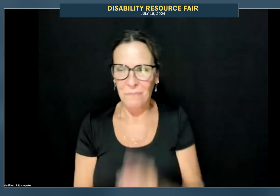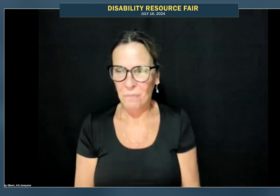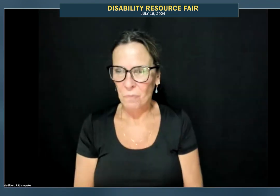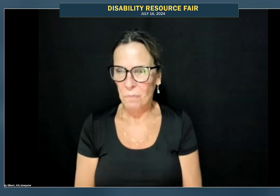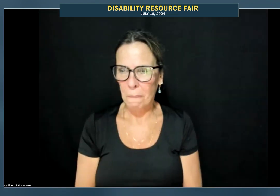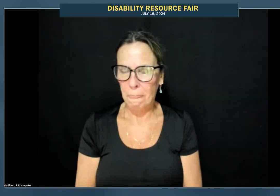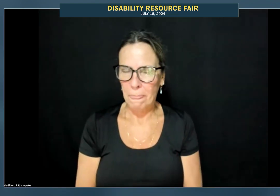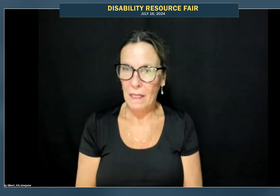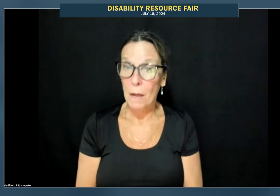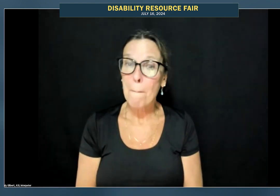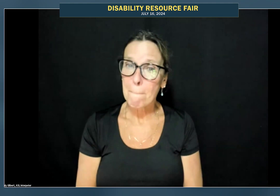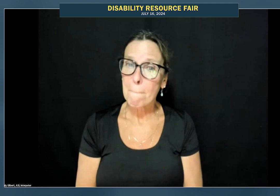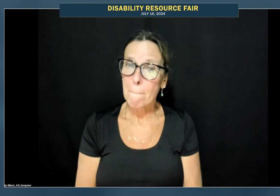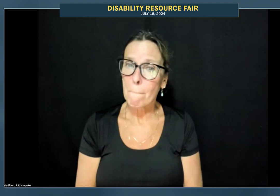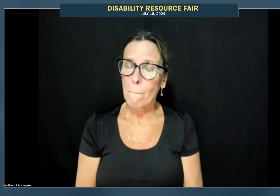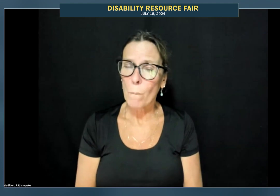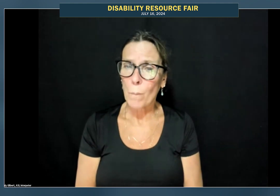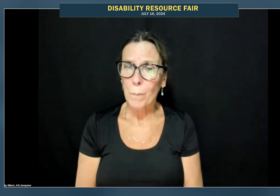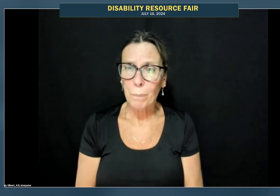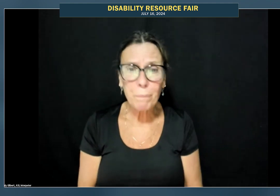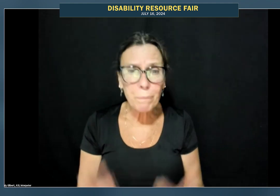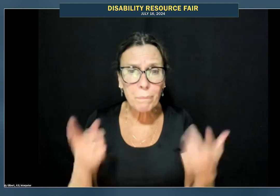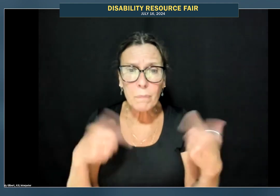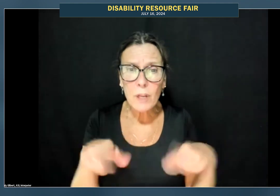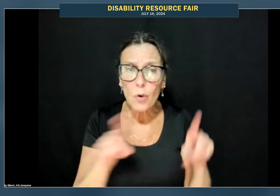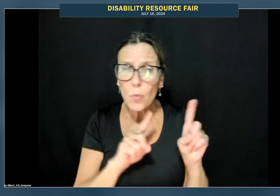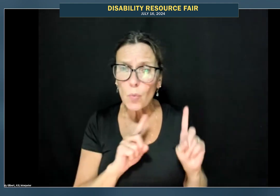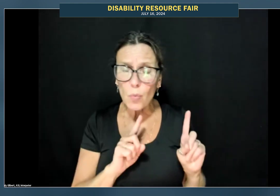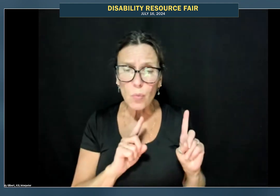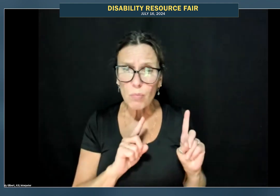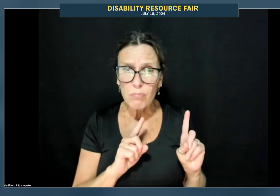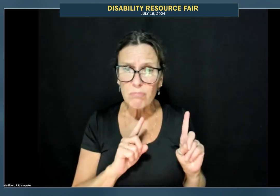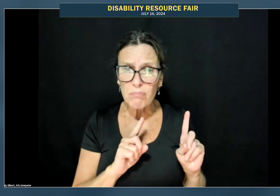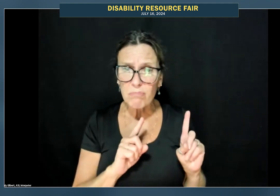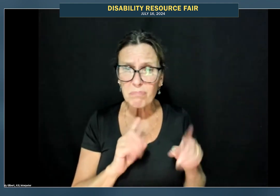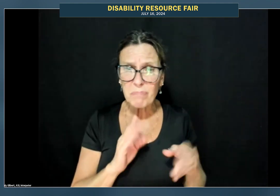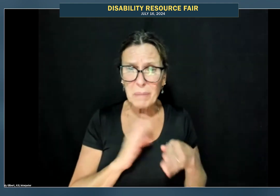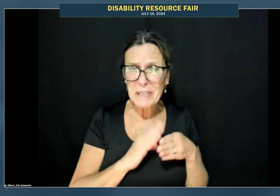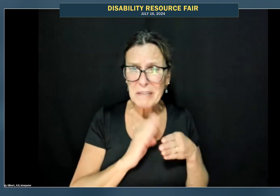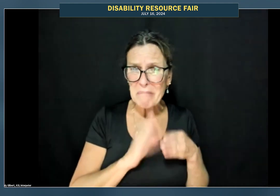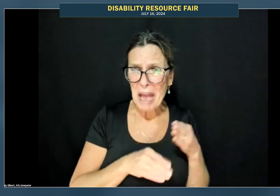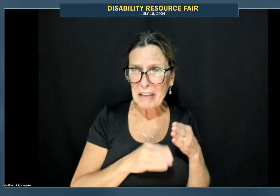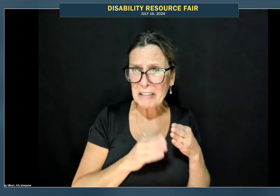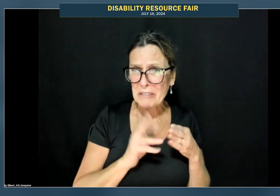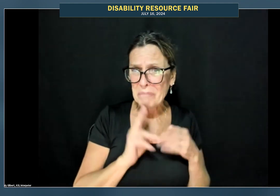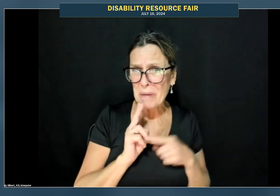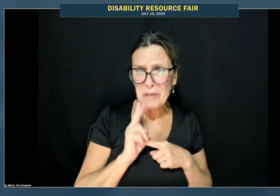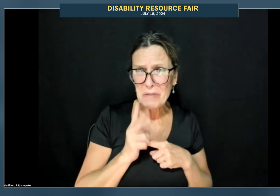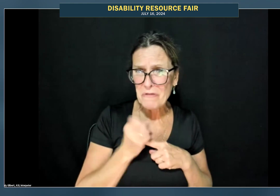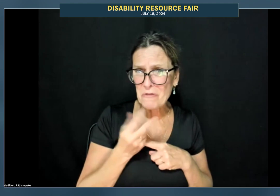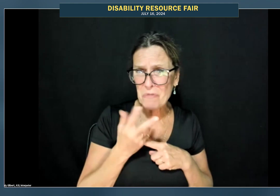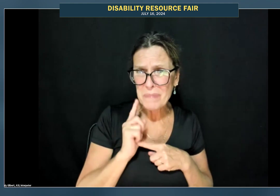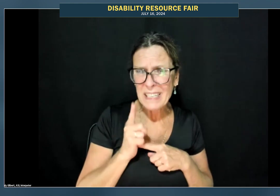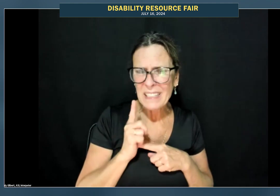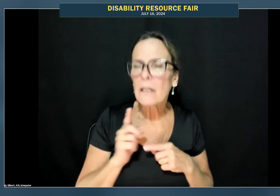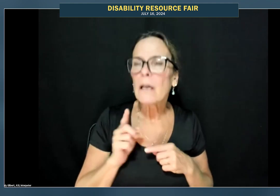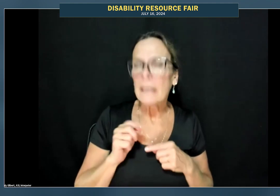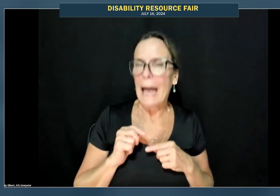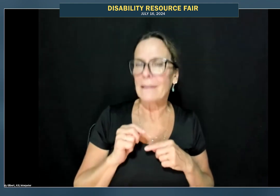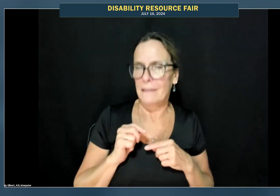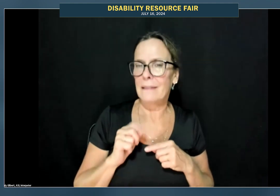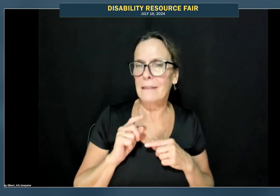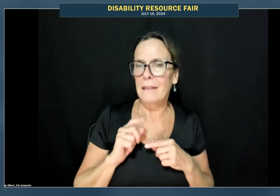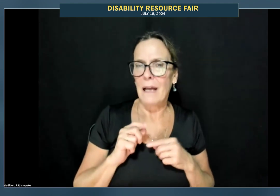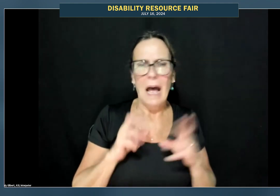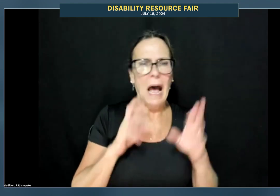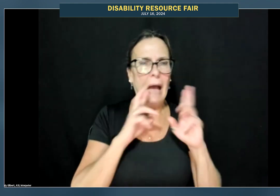Well, maybe like would you like to end it maybe in a few minutes, Keith, or what are you thinking? Yeah, I just want to be